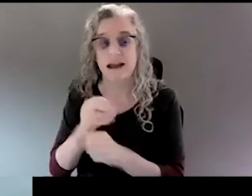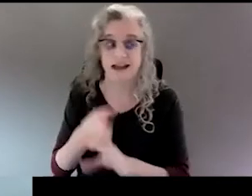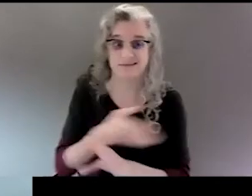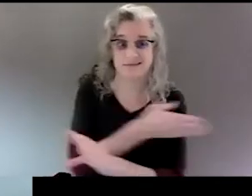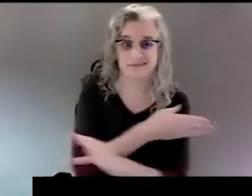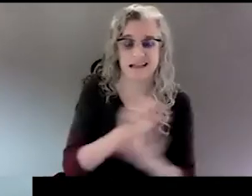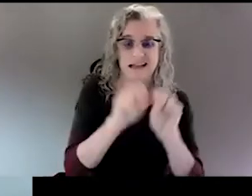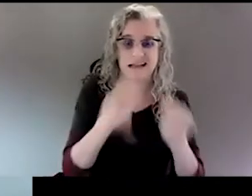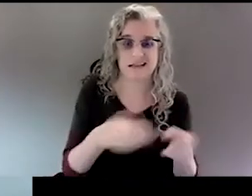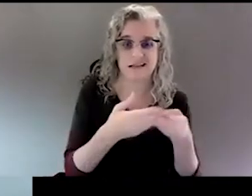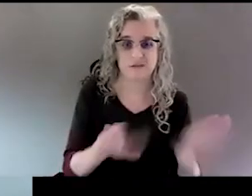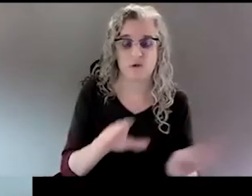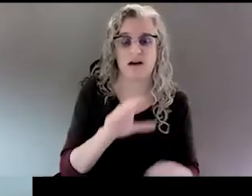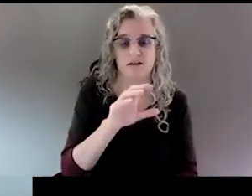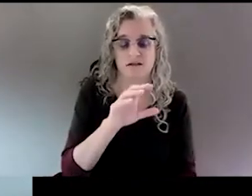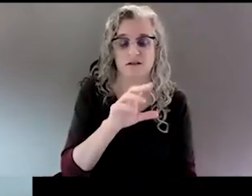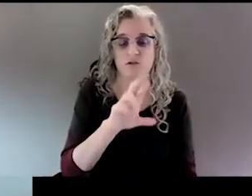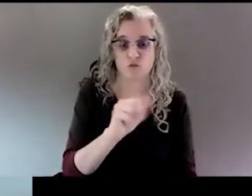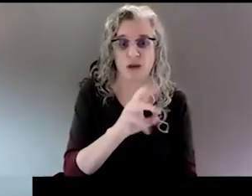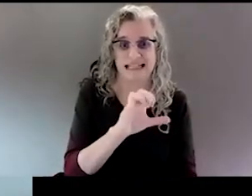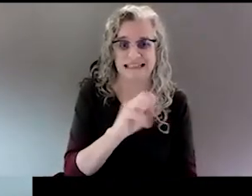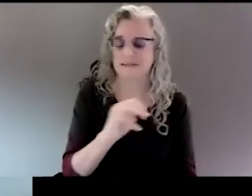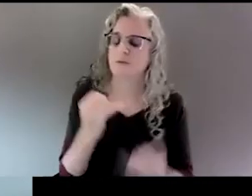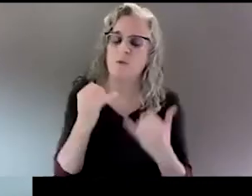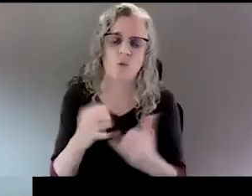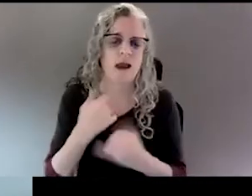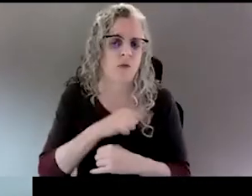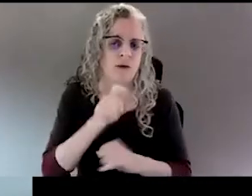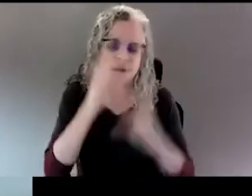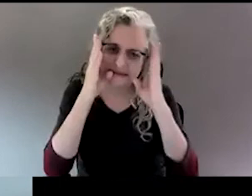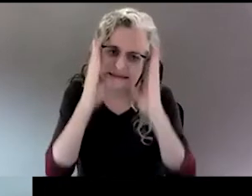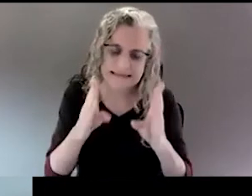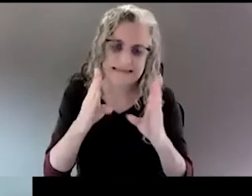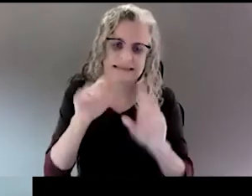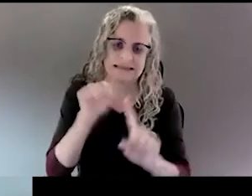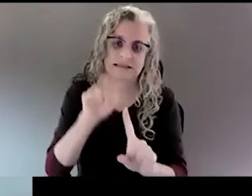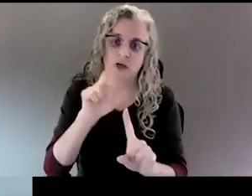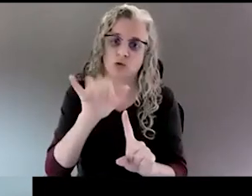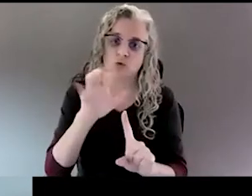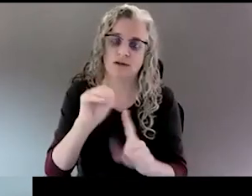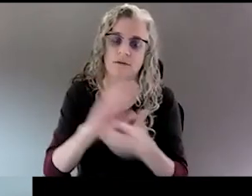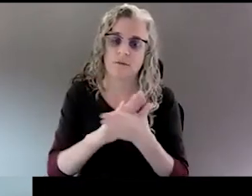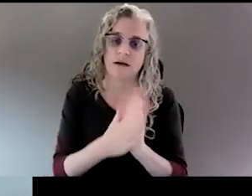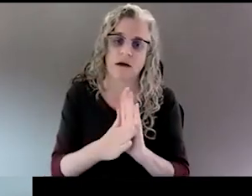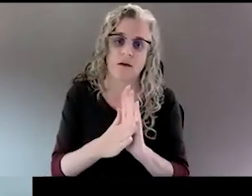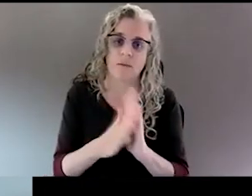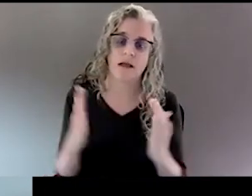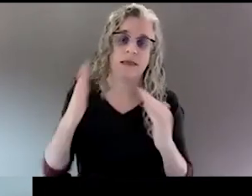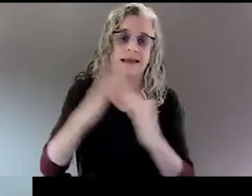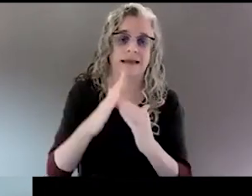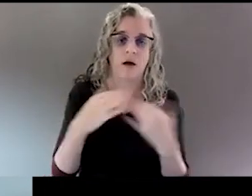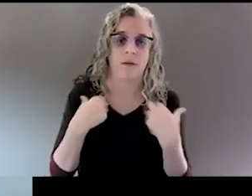really the time to do it, because racism has become the defining health disparity of my